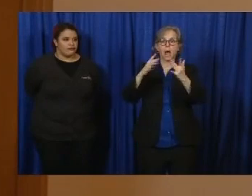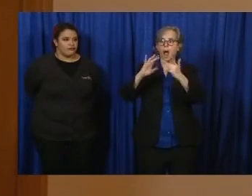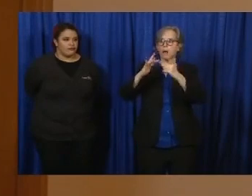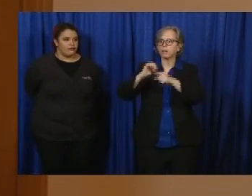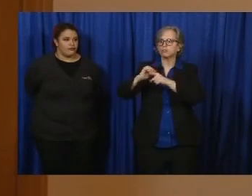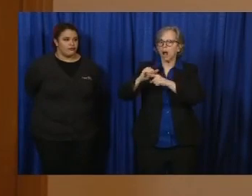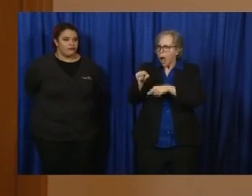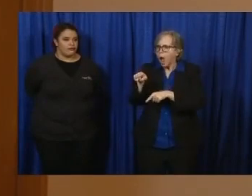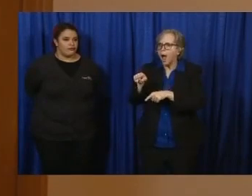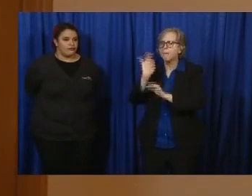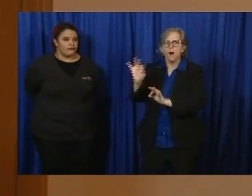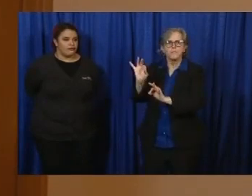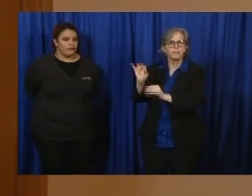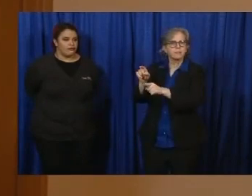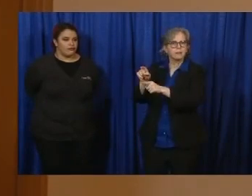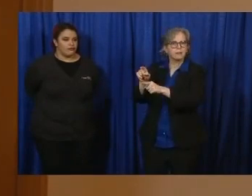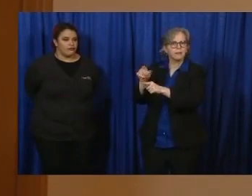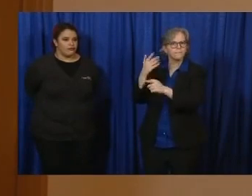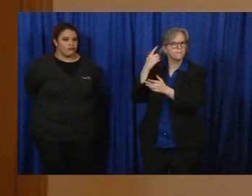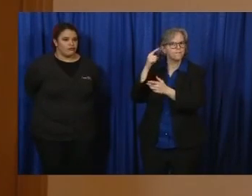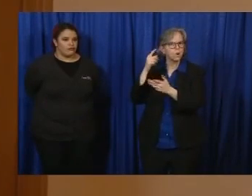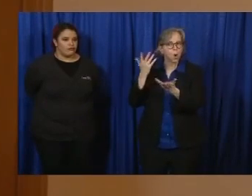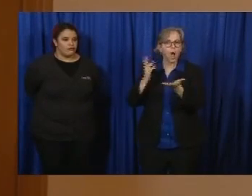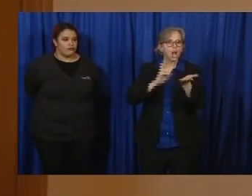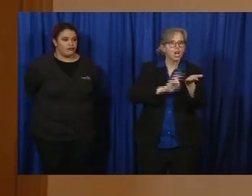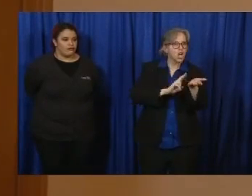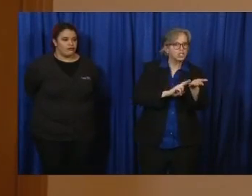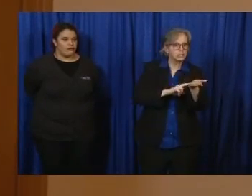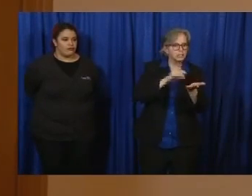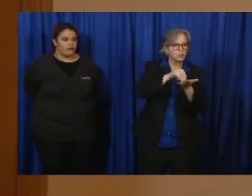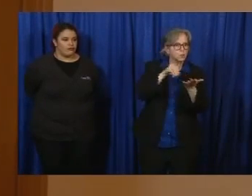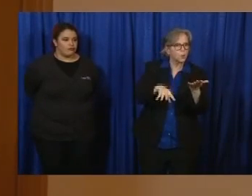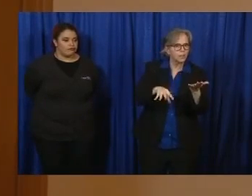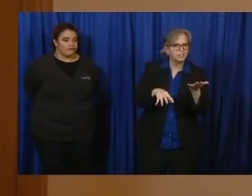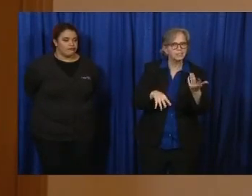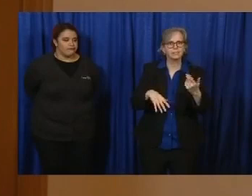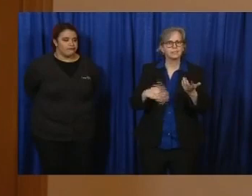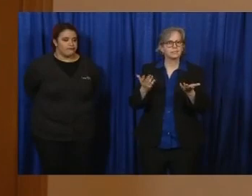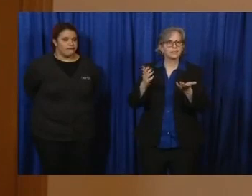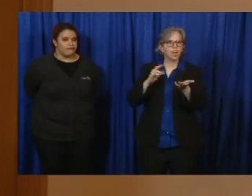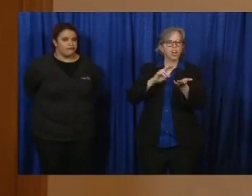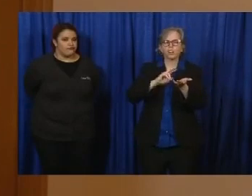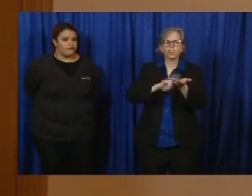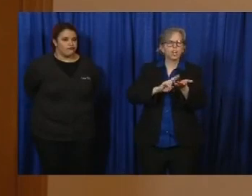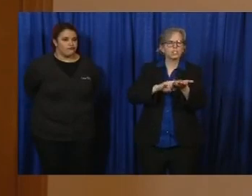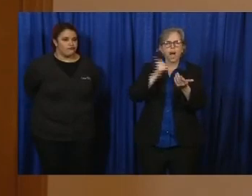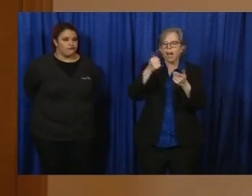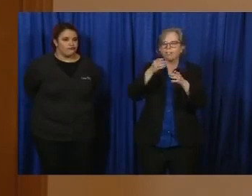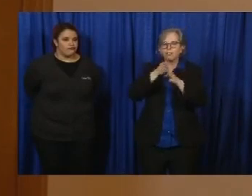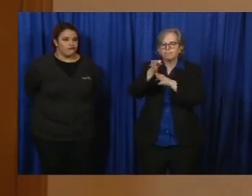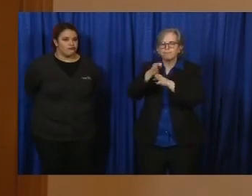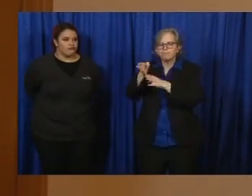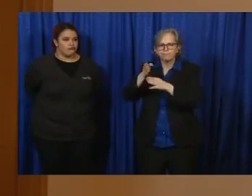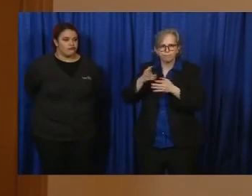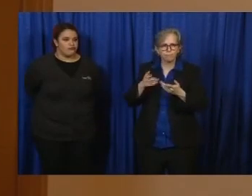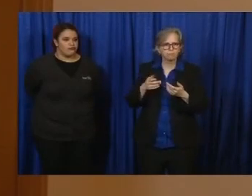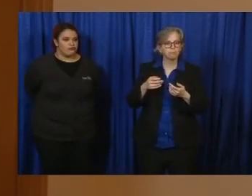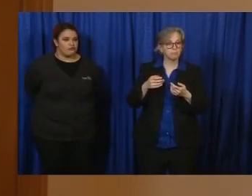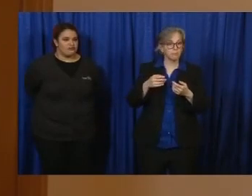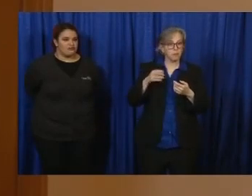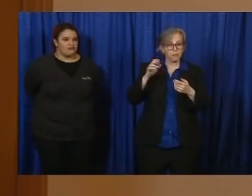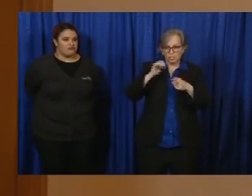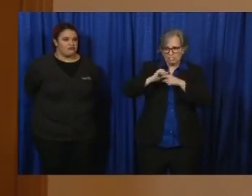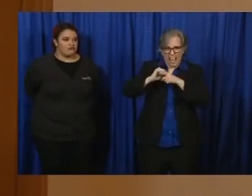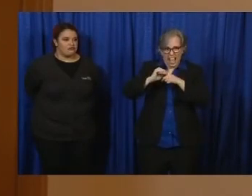take nursing students or nurses who have been doing other kinds of work, or patient care assistants, and training them for a new